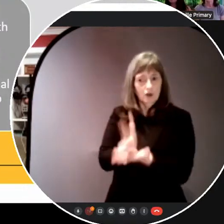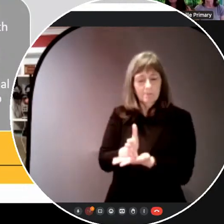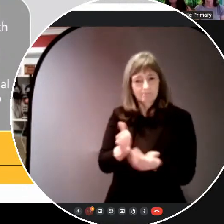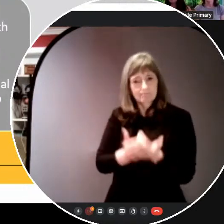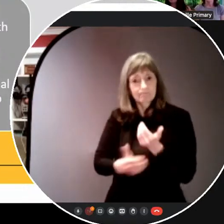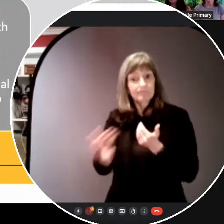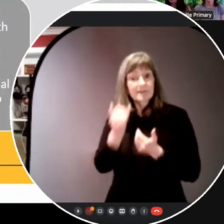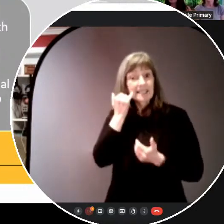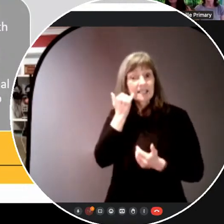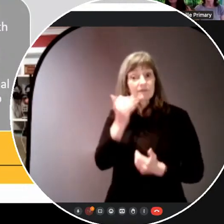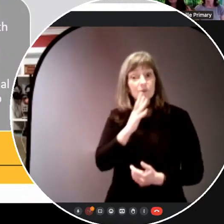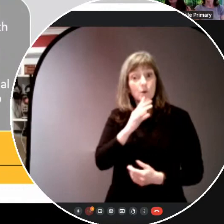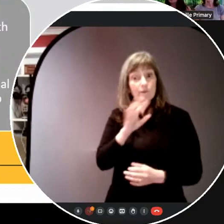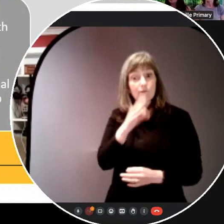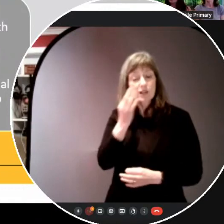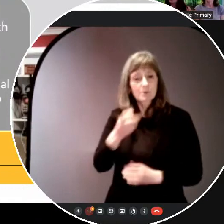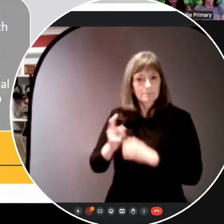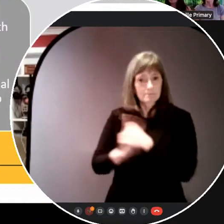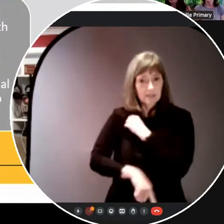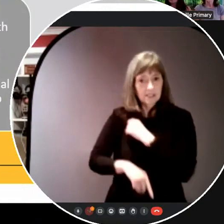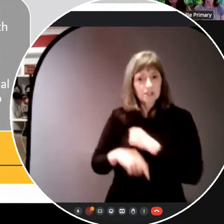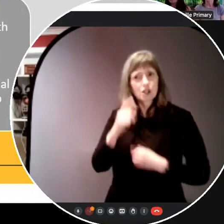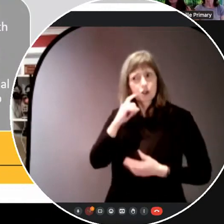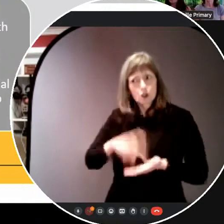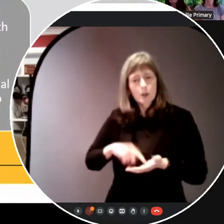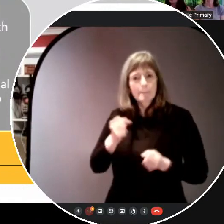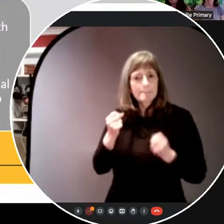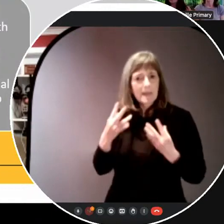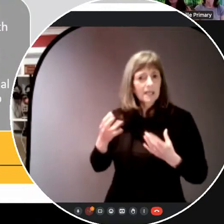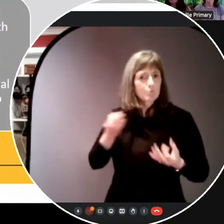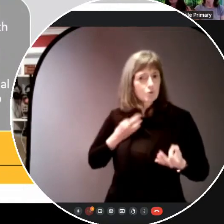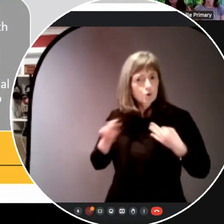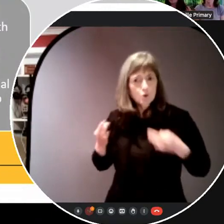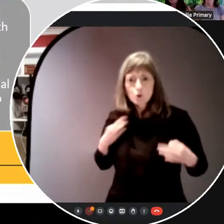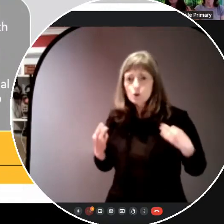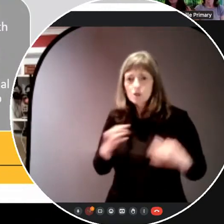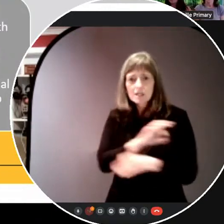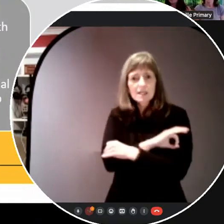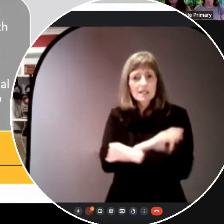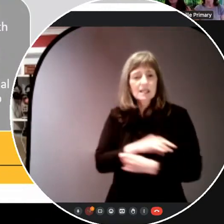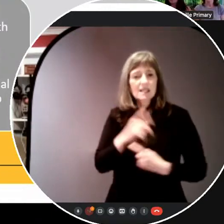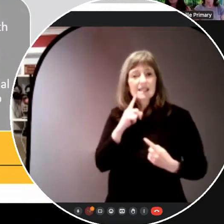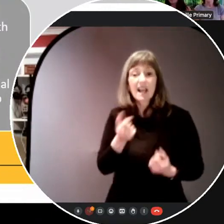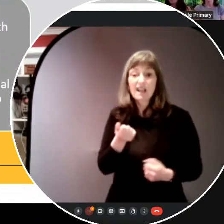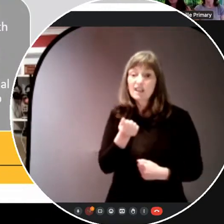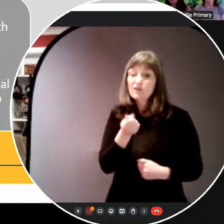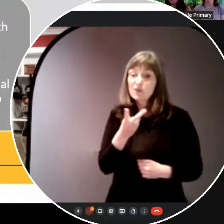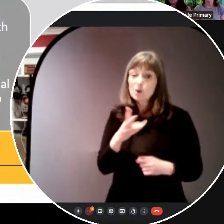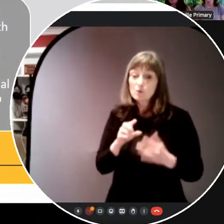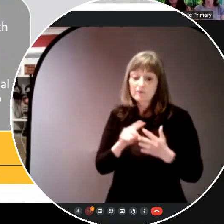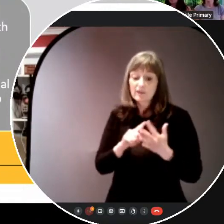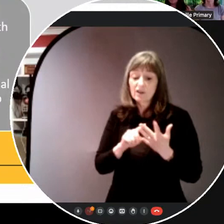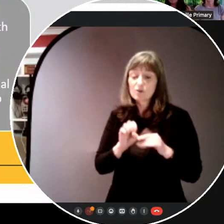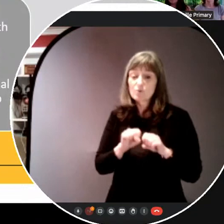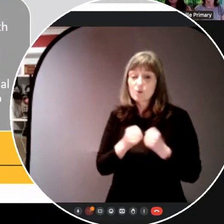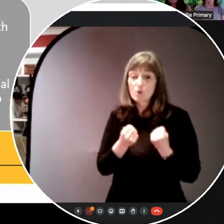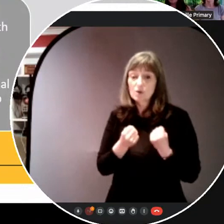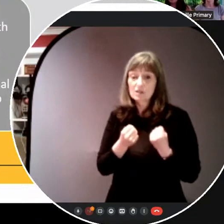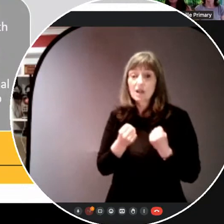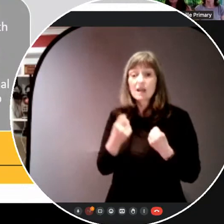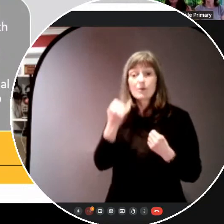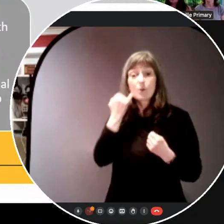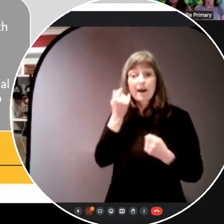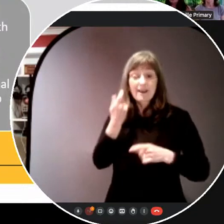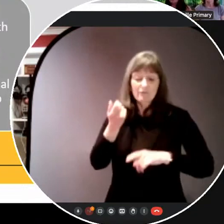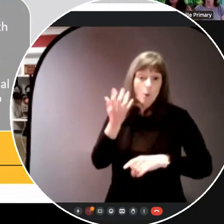were punished. He noted that many bruises inflicted and the occasional finger broken when the dreaded stick was used